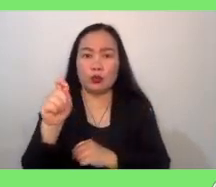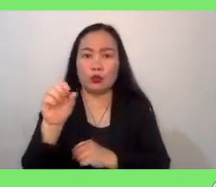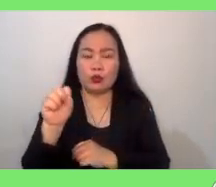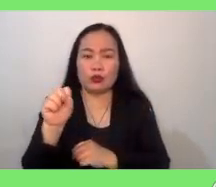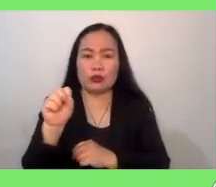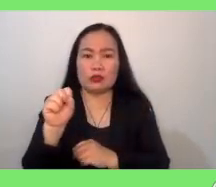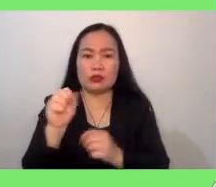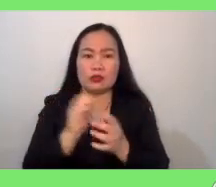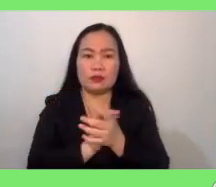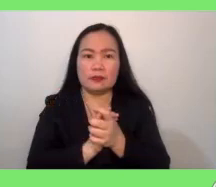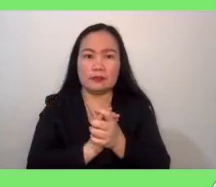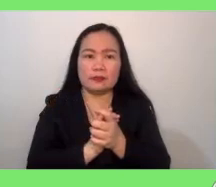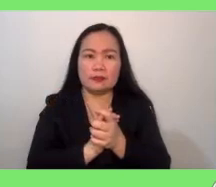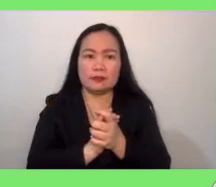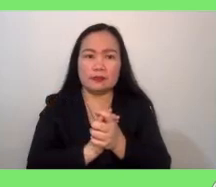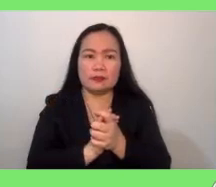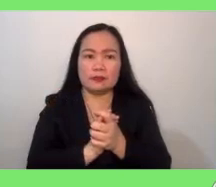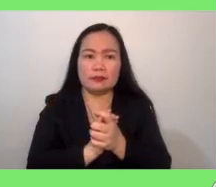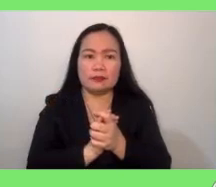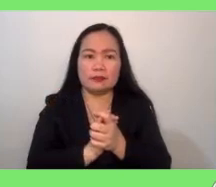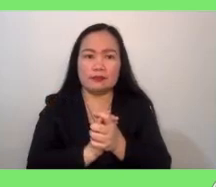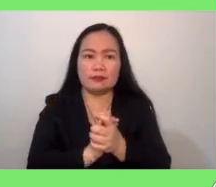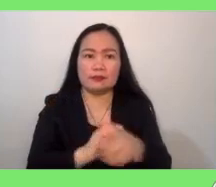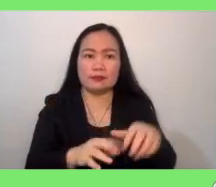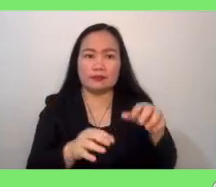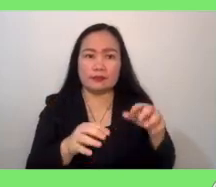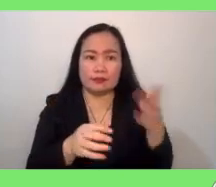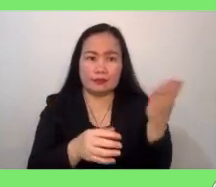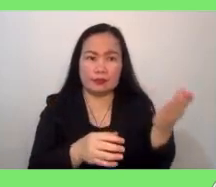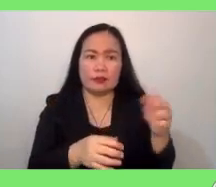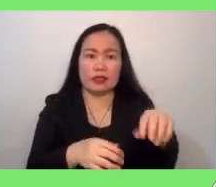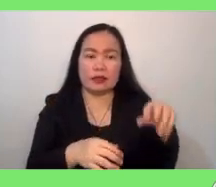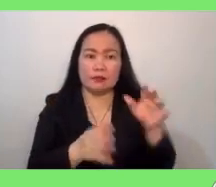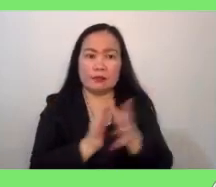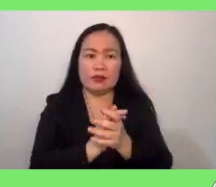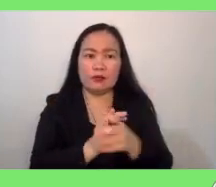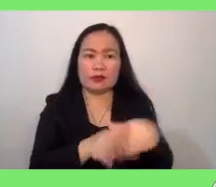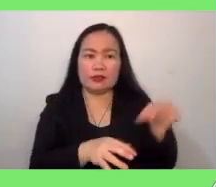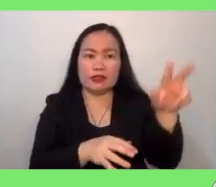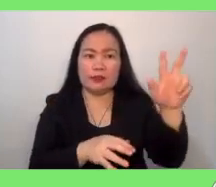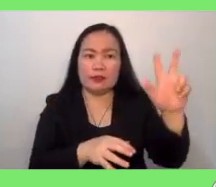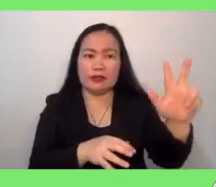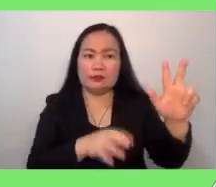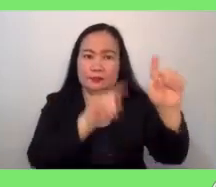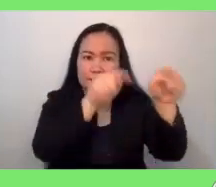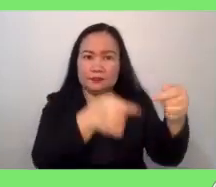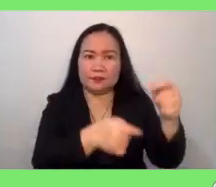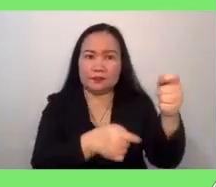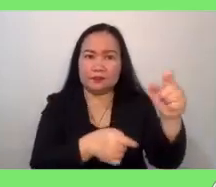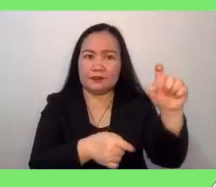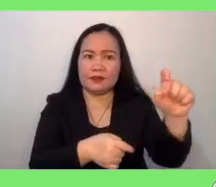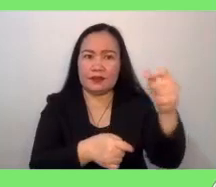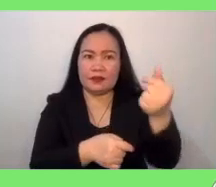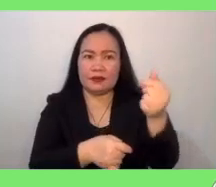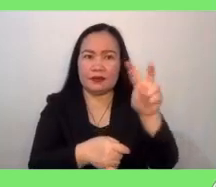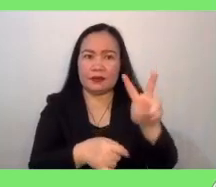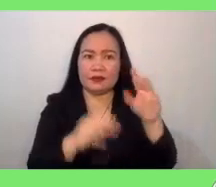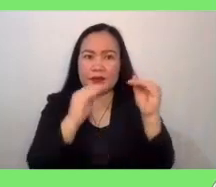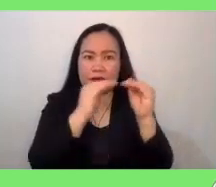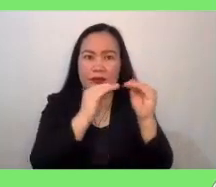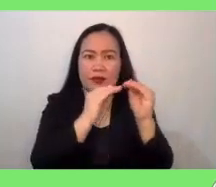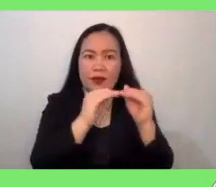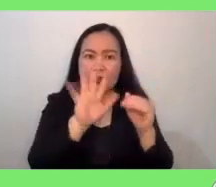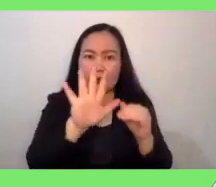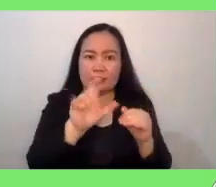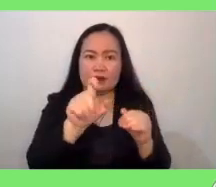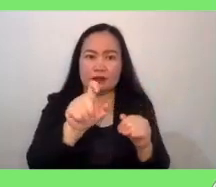Let's have another. So, I have here 3 times the quantity of x plus 2 is equal to 5x plus 6. So, we will